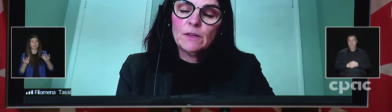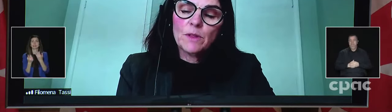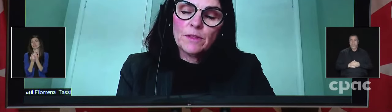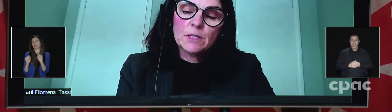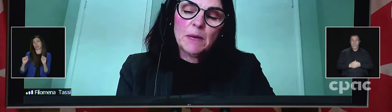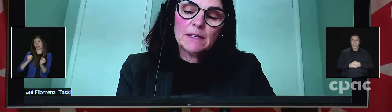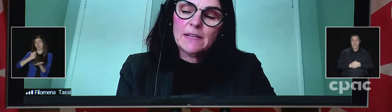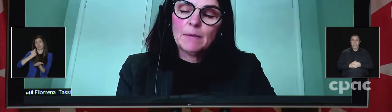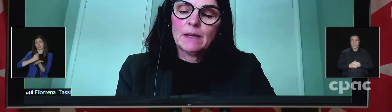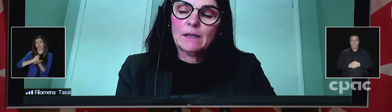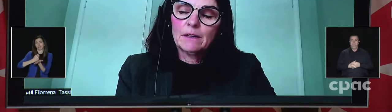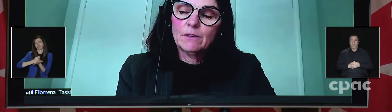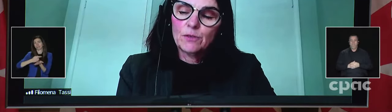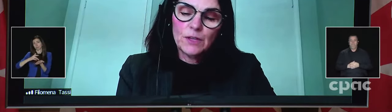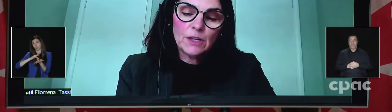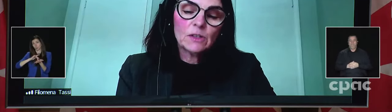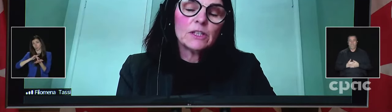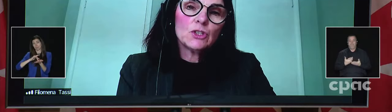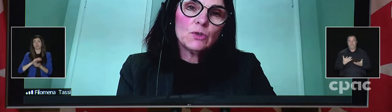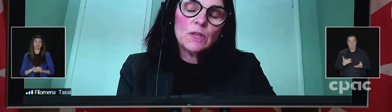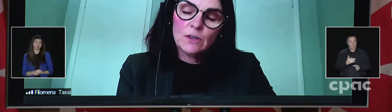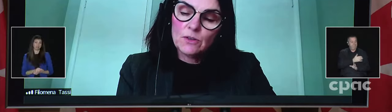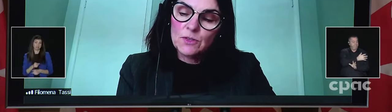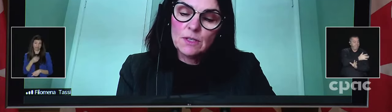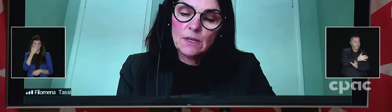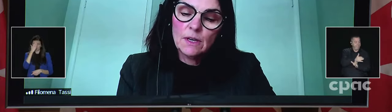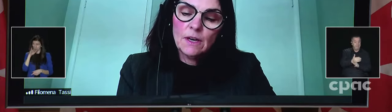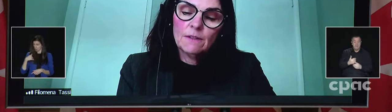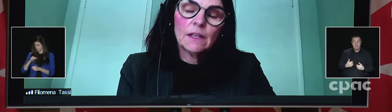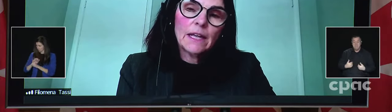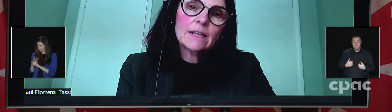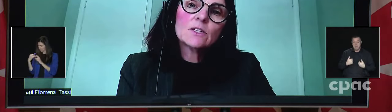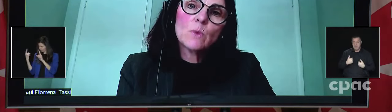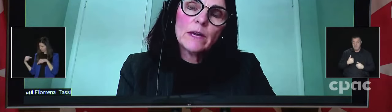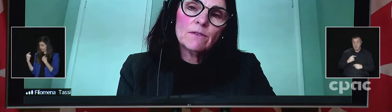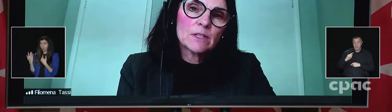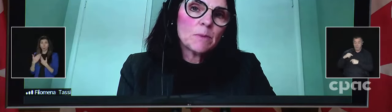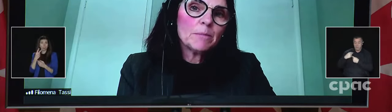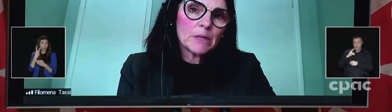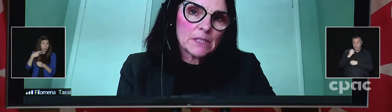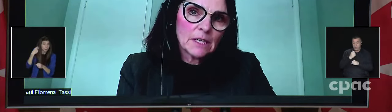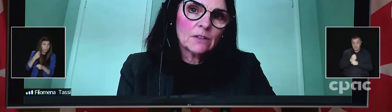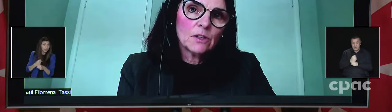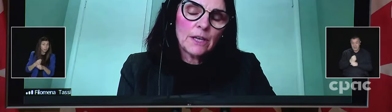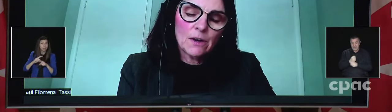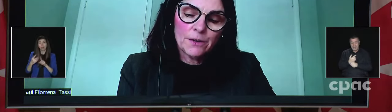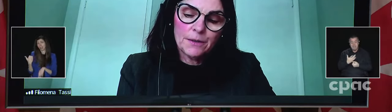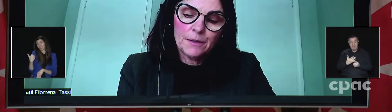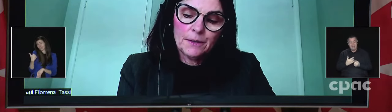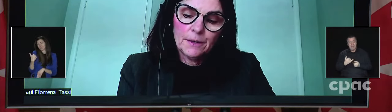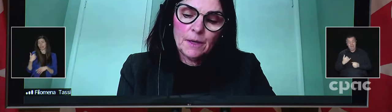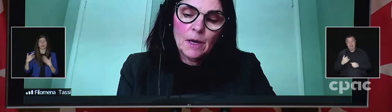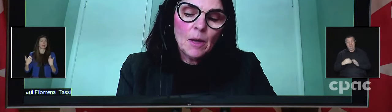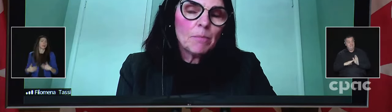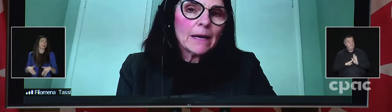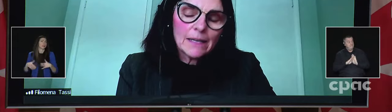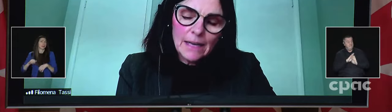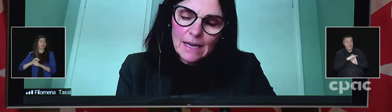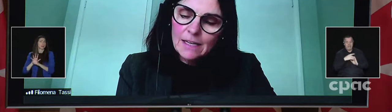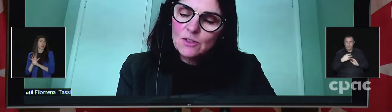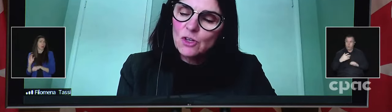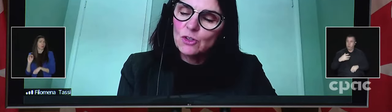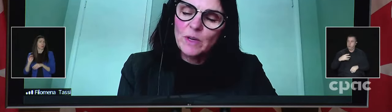After living with this pandemic for nearly 2 years, the latest wave has been particularly hard,